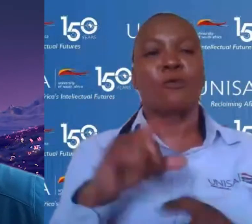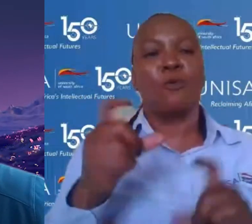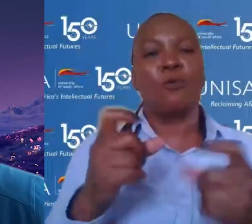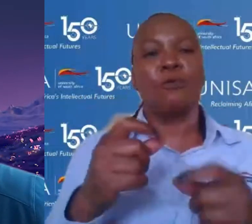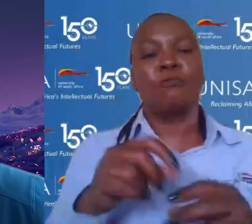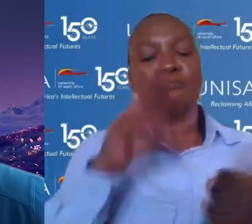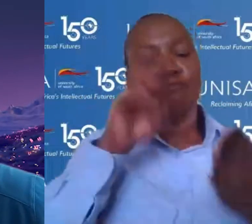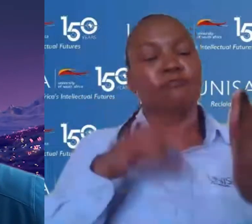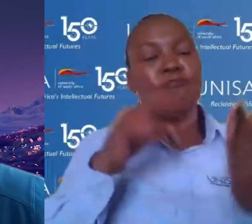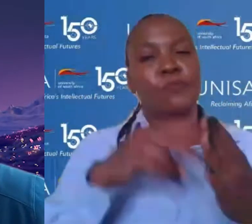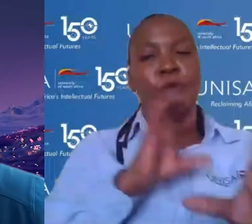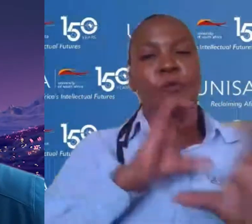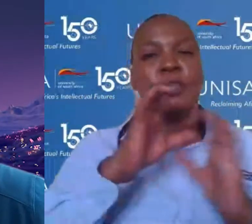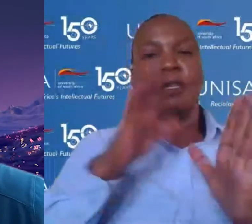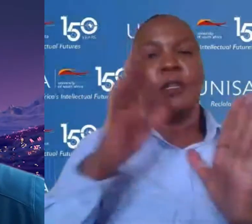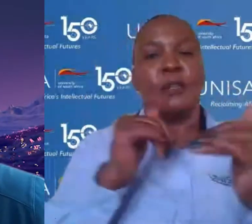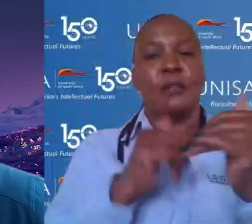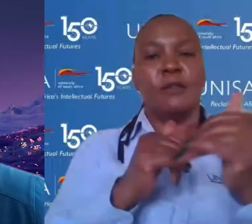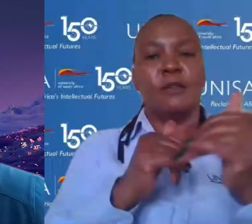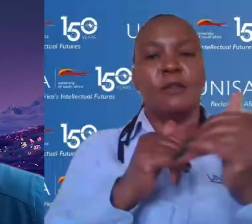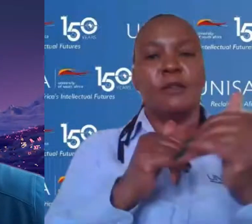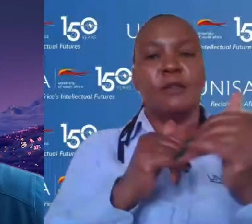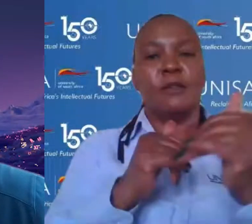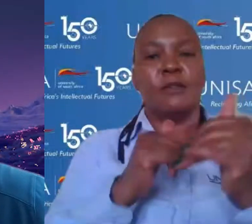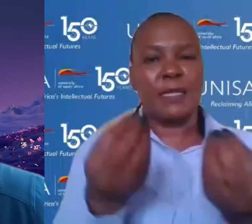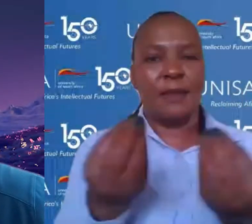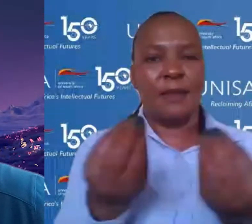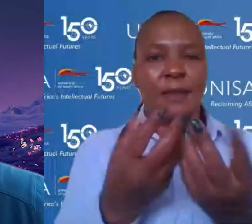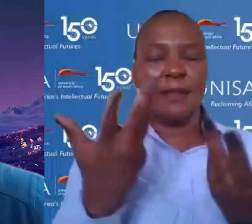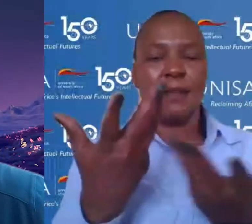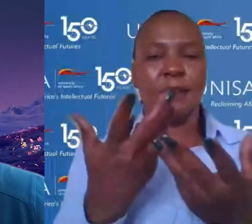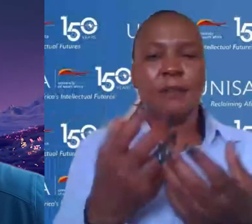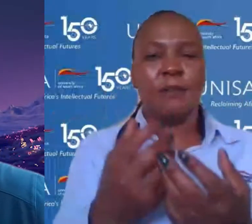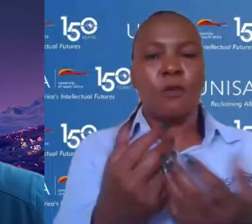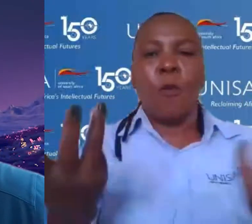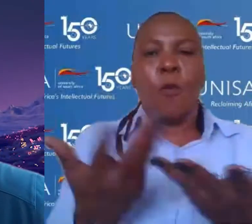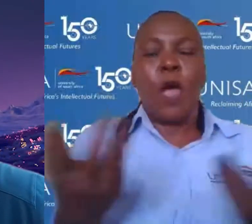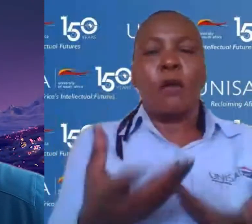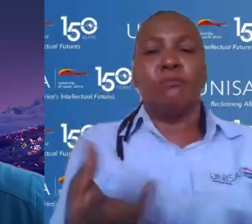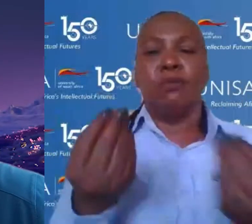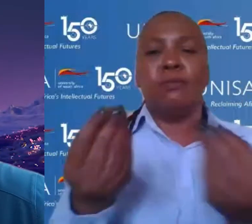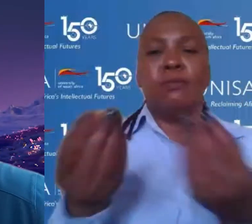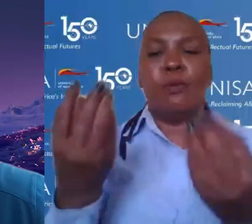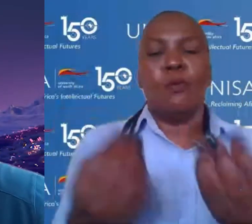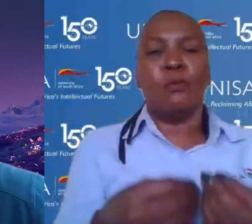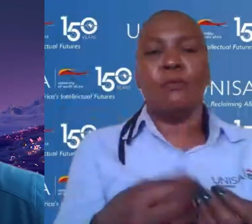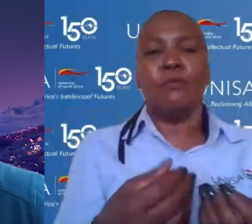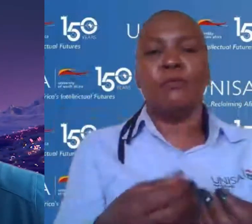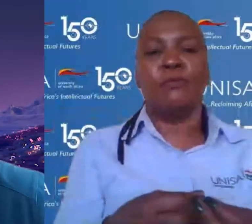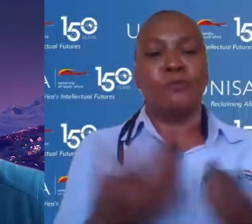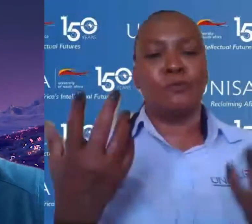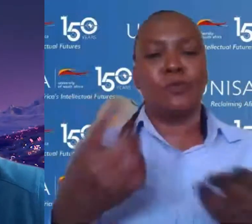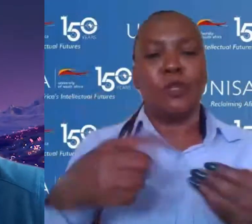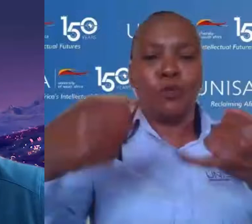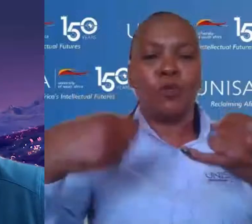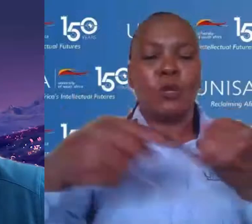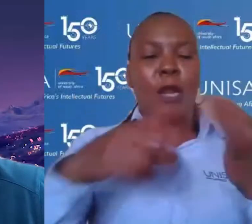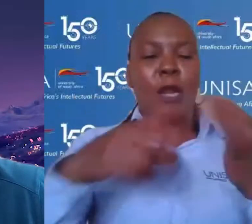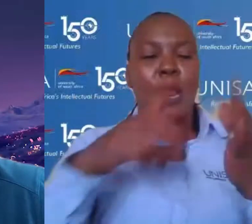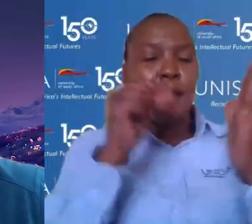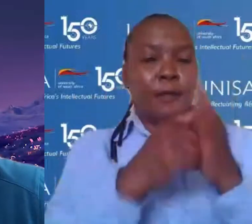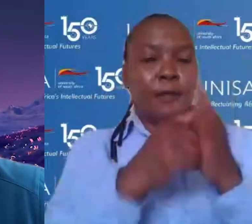to see if there's anything you are raising. Where to find tutorial letter 101? Well, tutorial letter